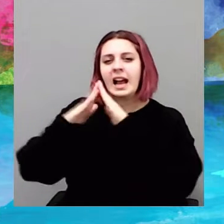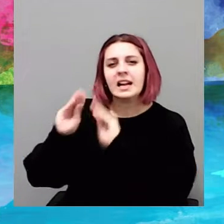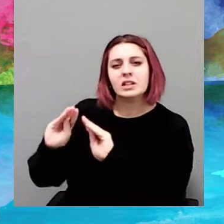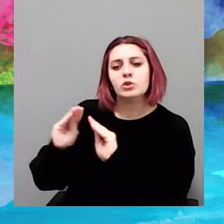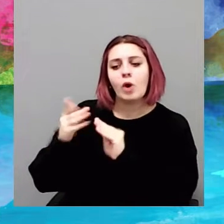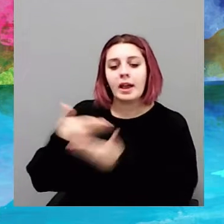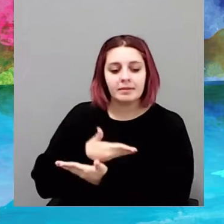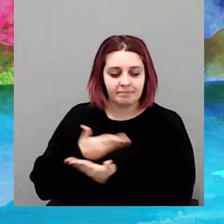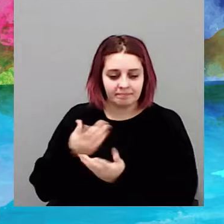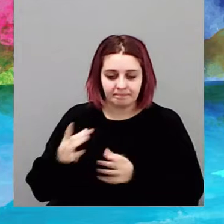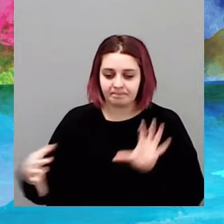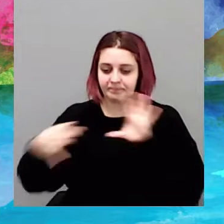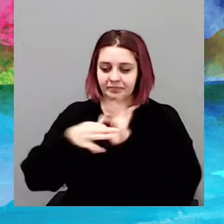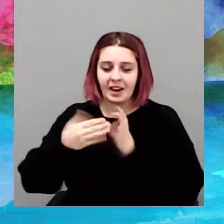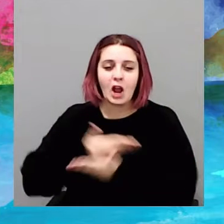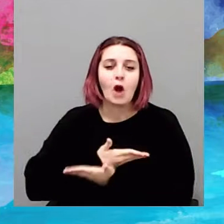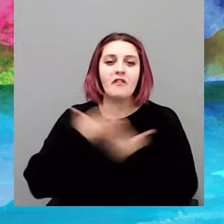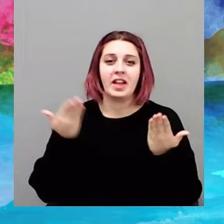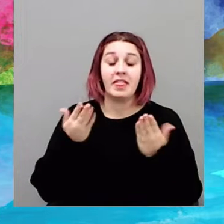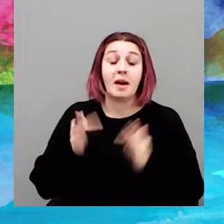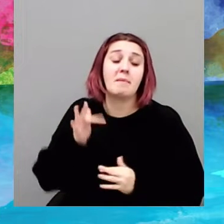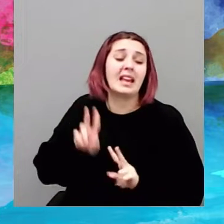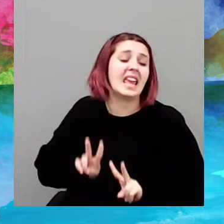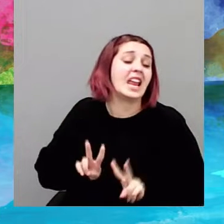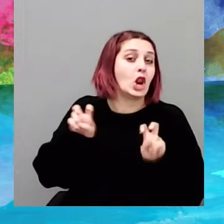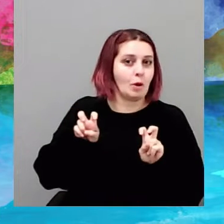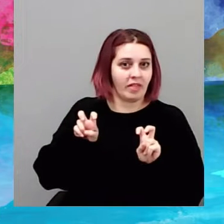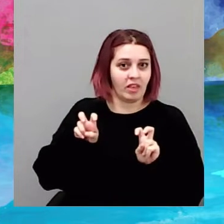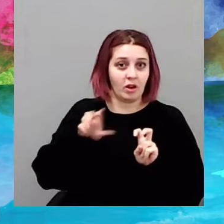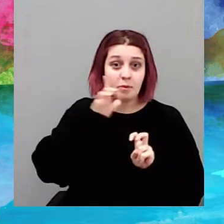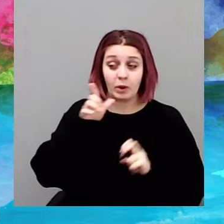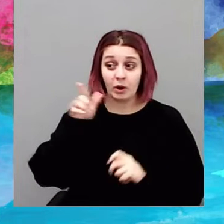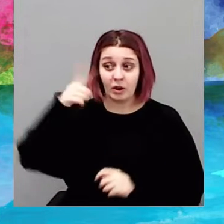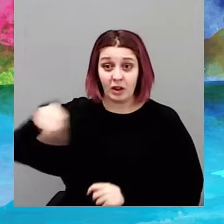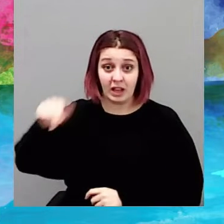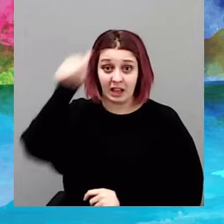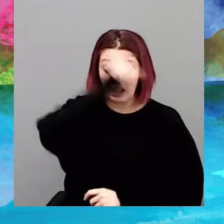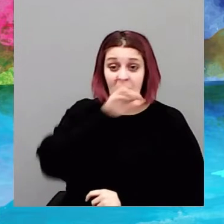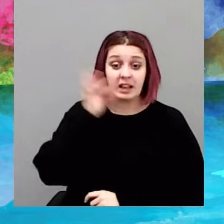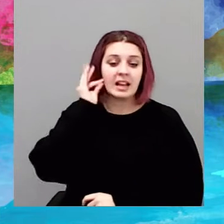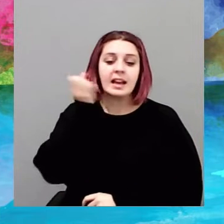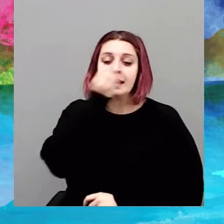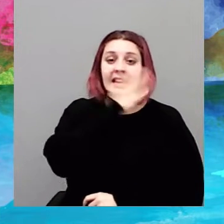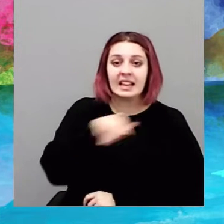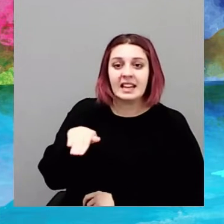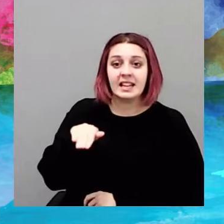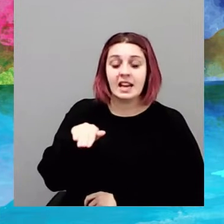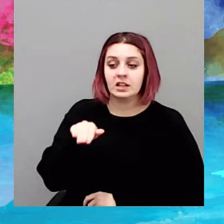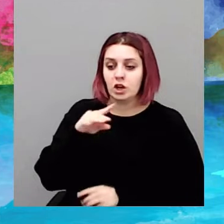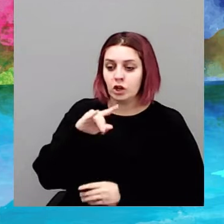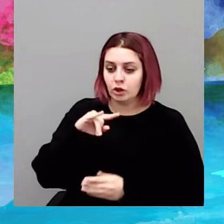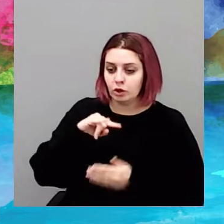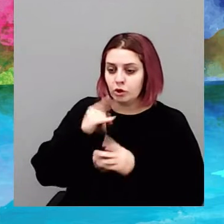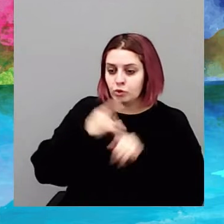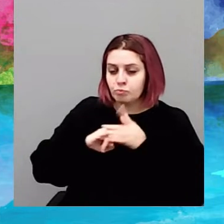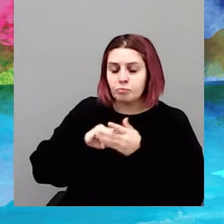So we establish this trust relationship that results in innovation because the children, are the ones that have the solutions to